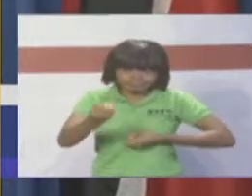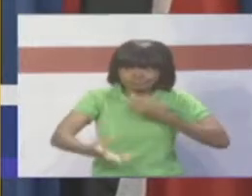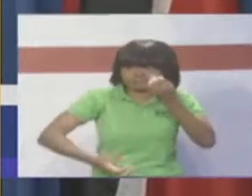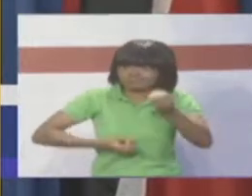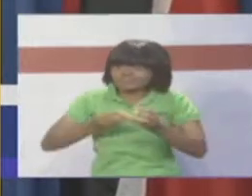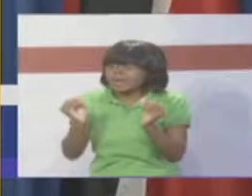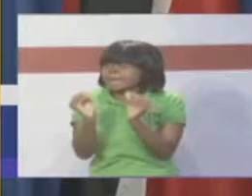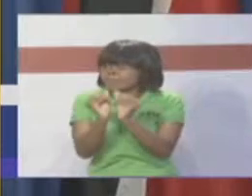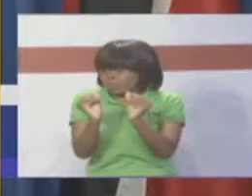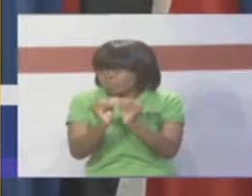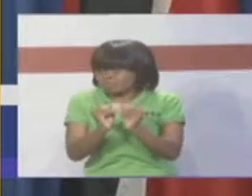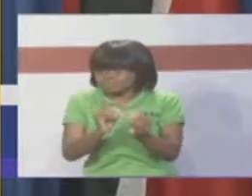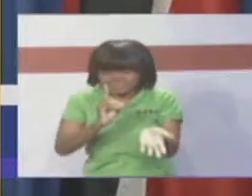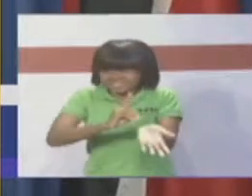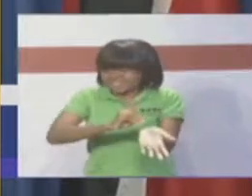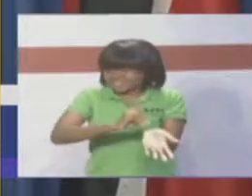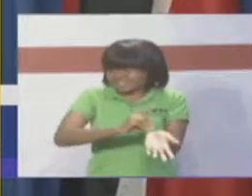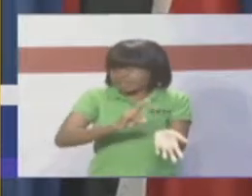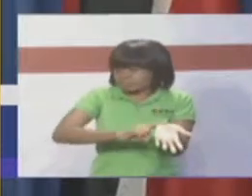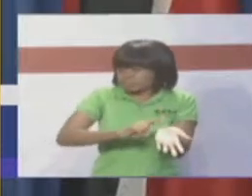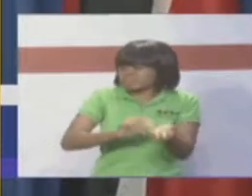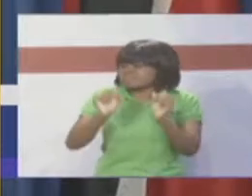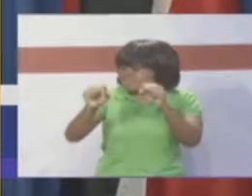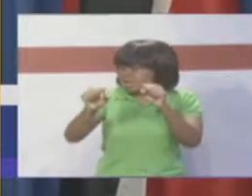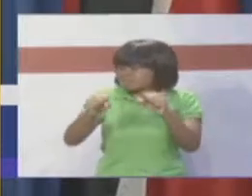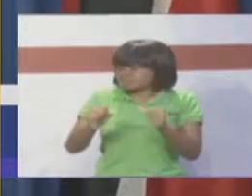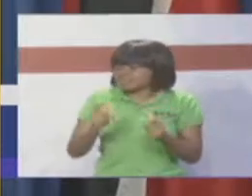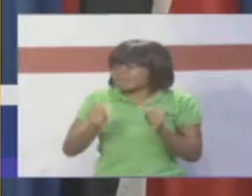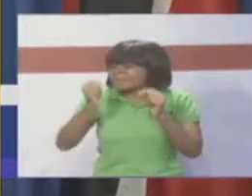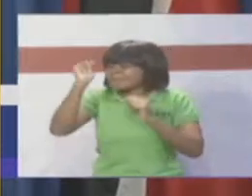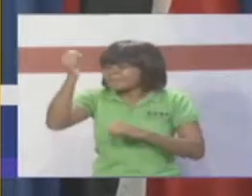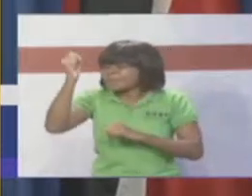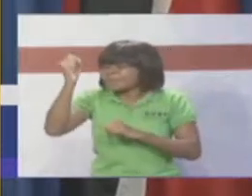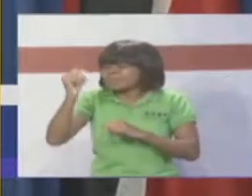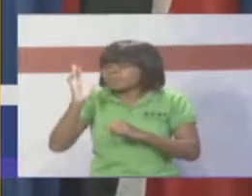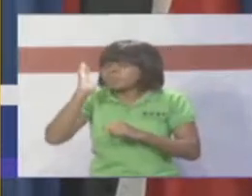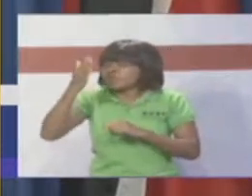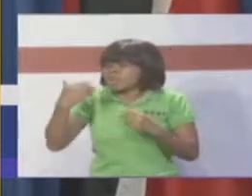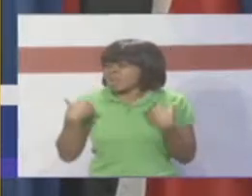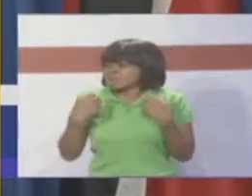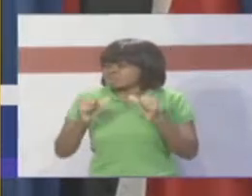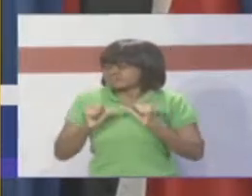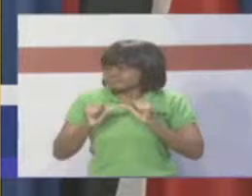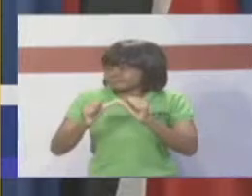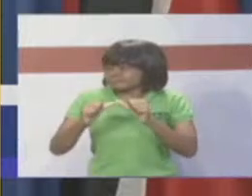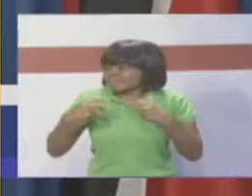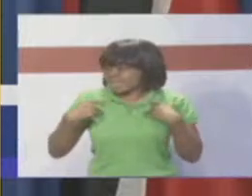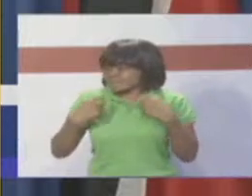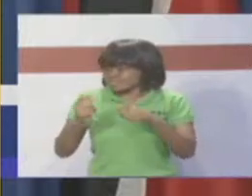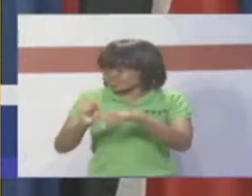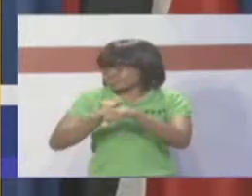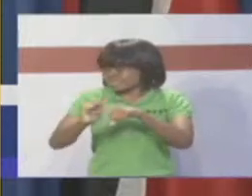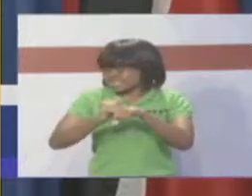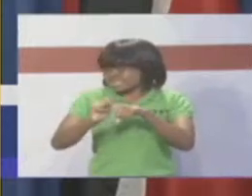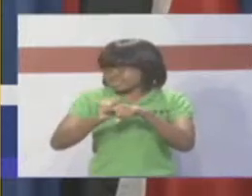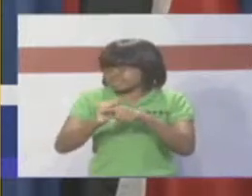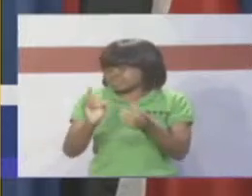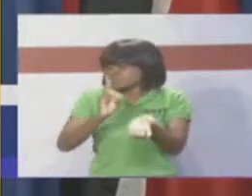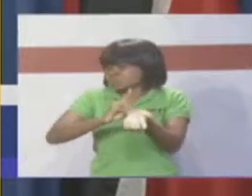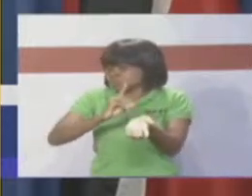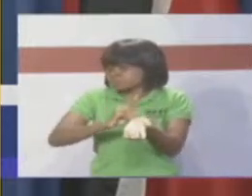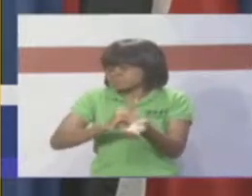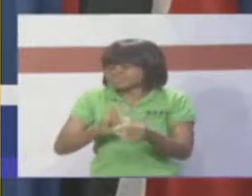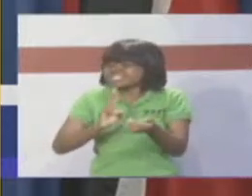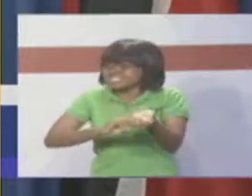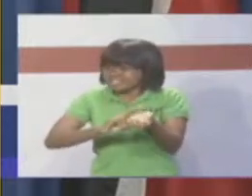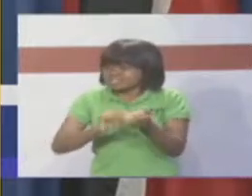what is available or what is possible. I've seen it said that, well, only some people could get care. Those